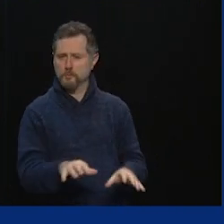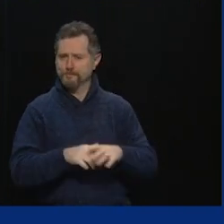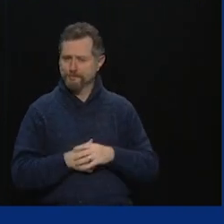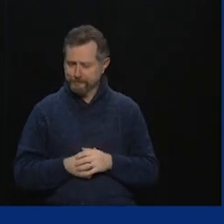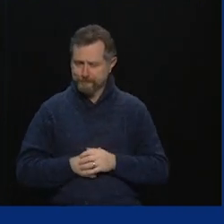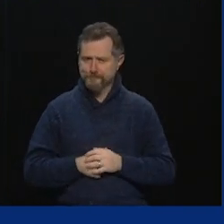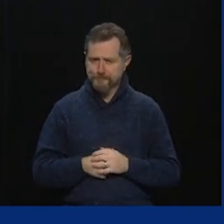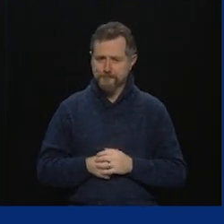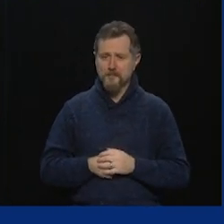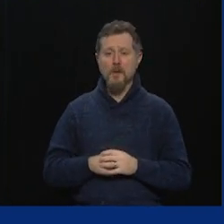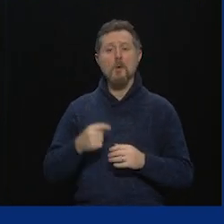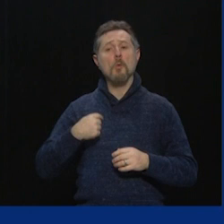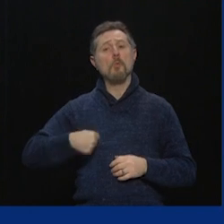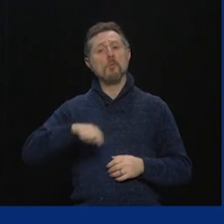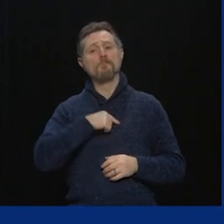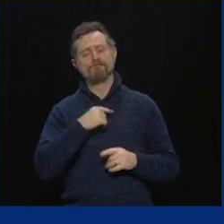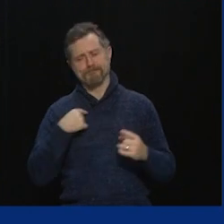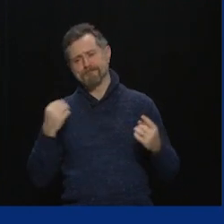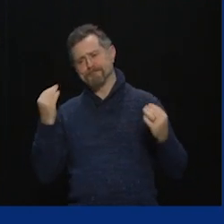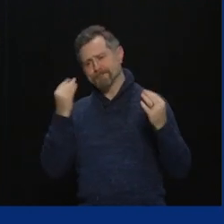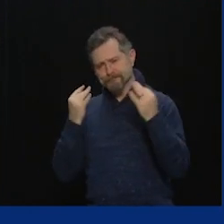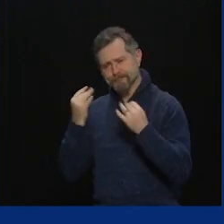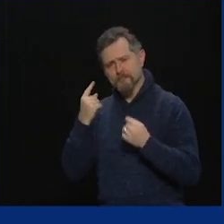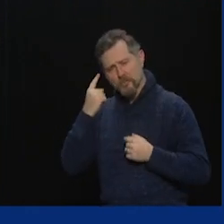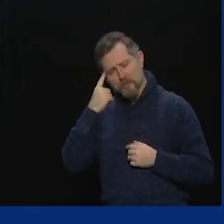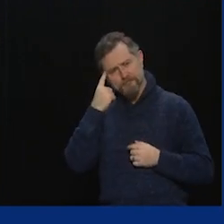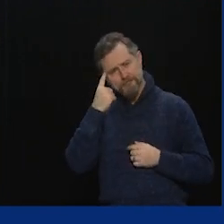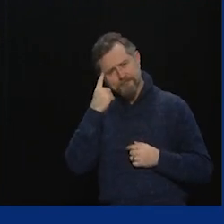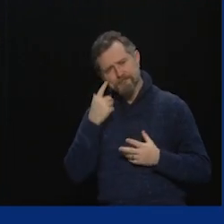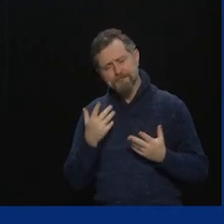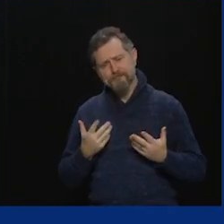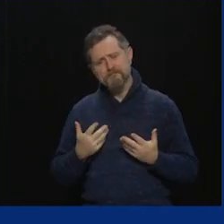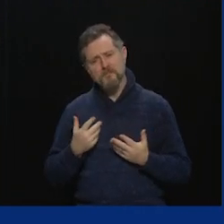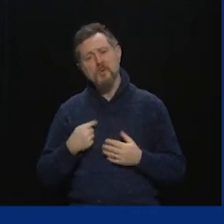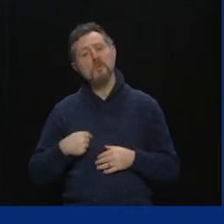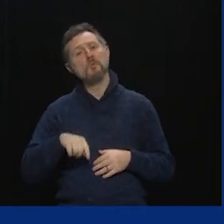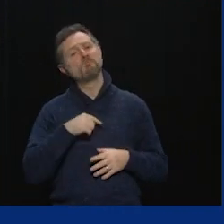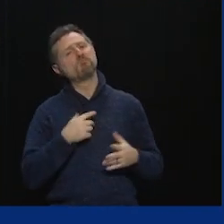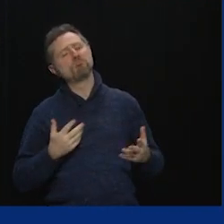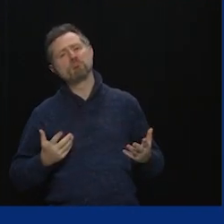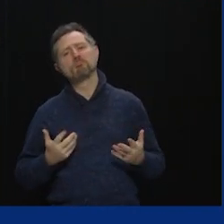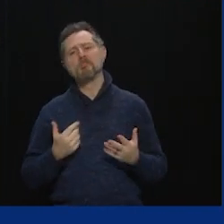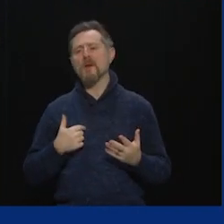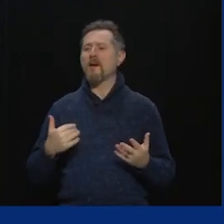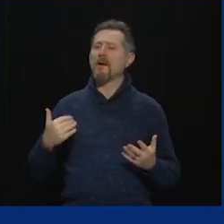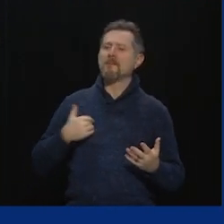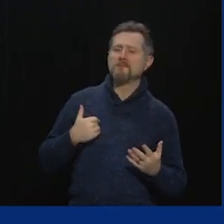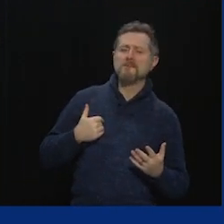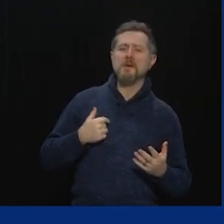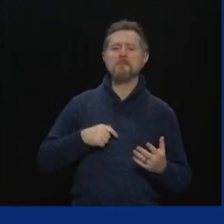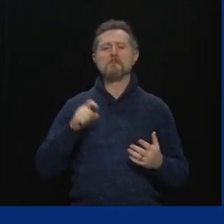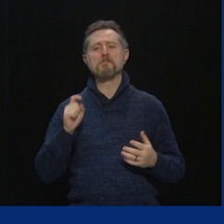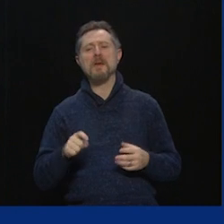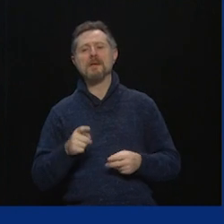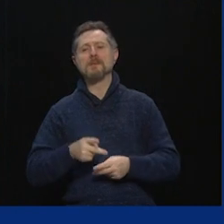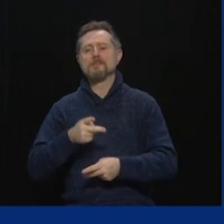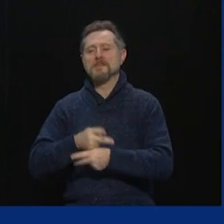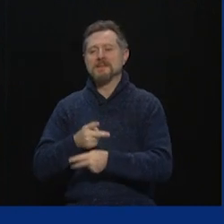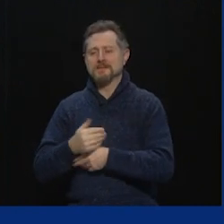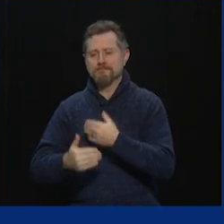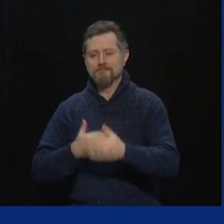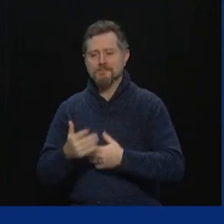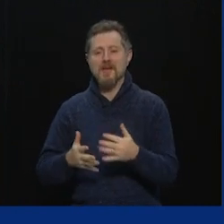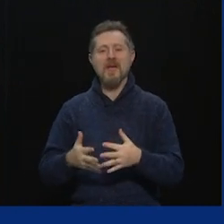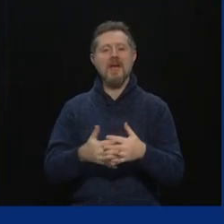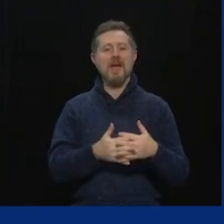We think that we have to maintain America's prominence